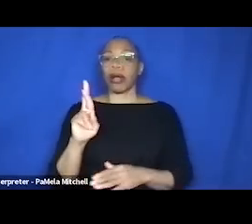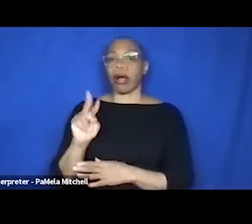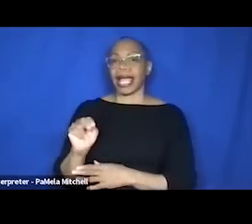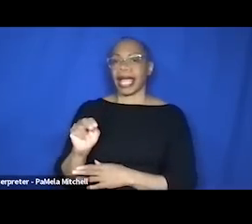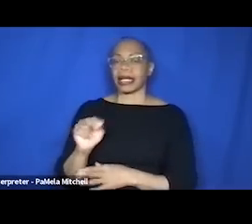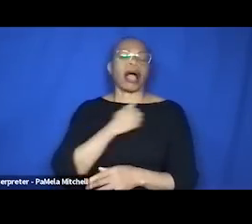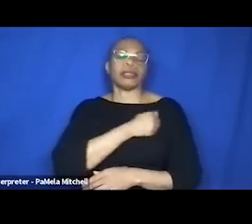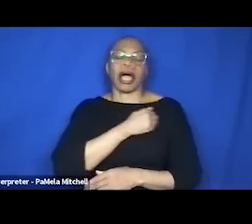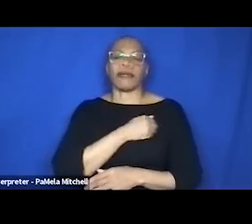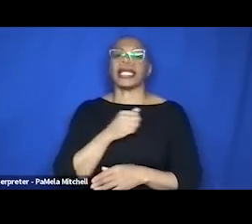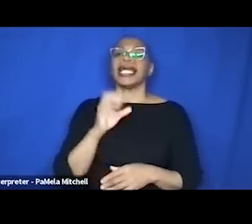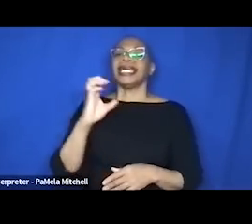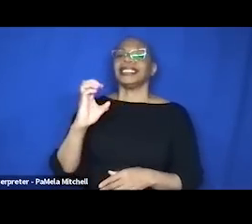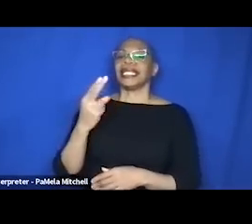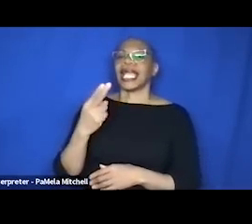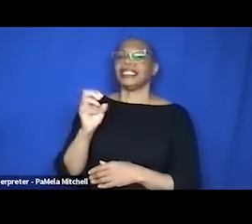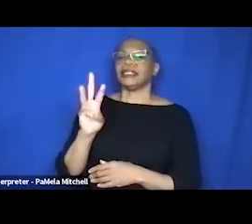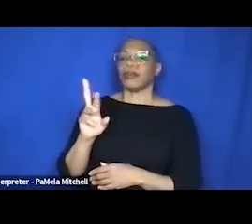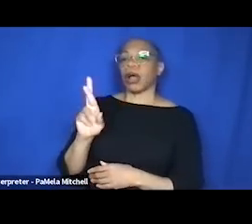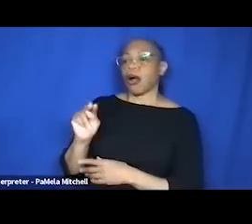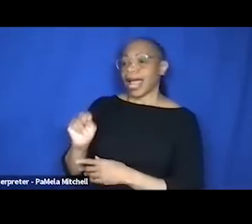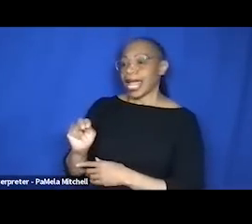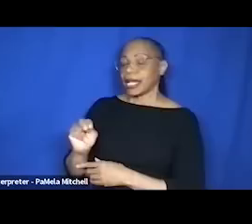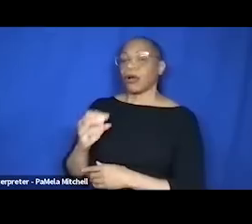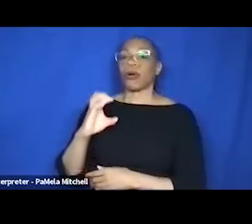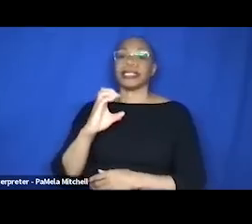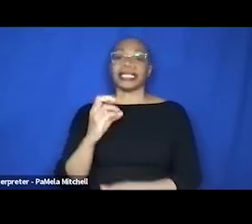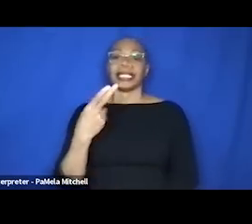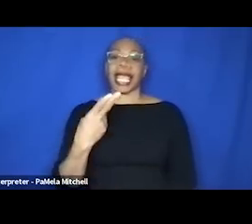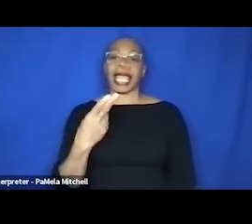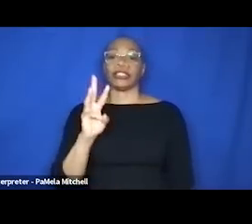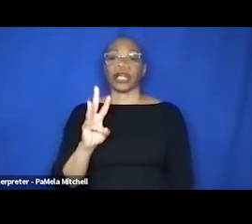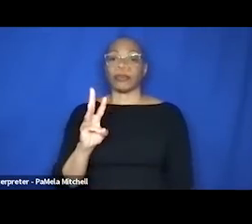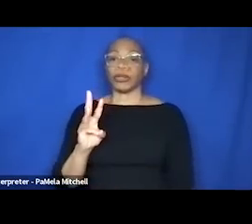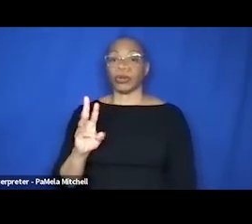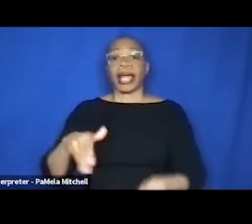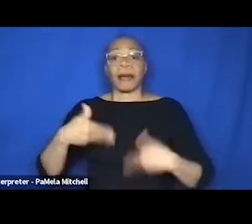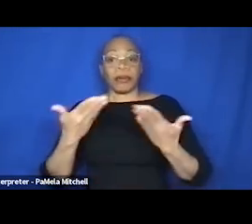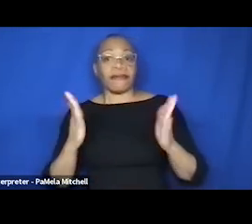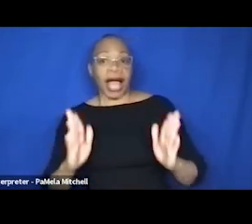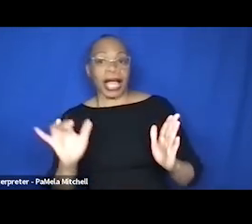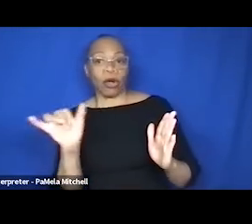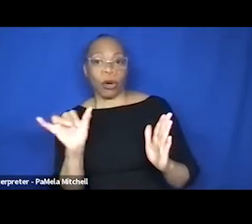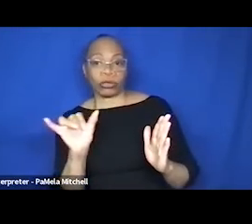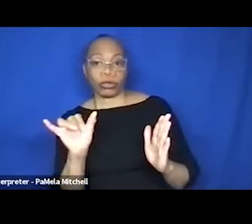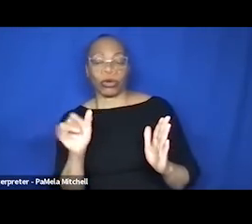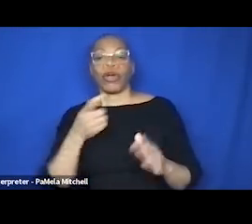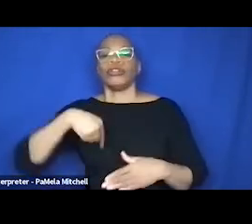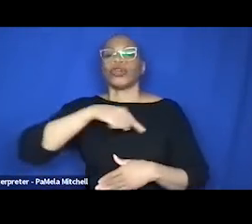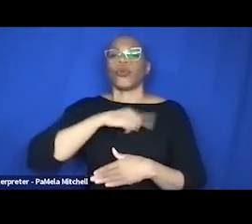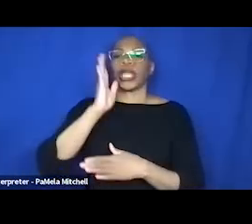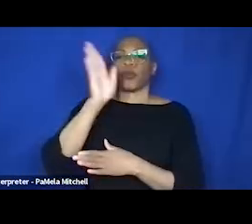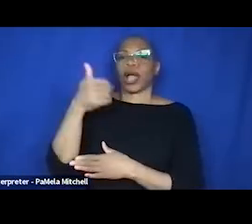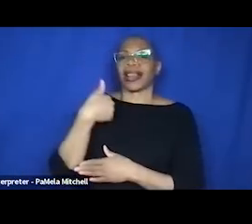a CHW and RN, or a CHW and a provider. And then so we'll have two areas,